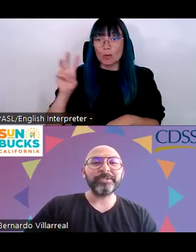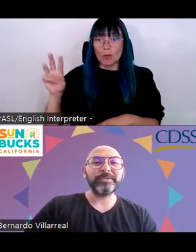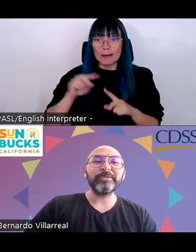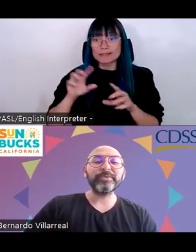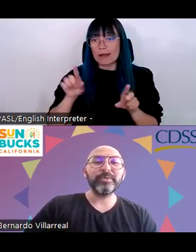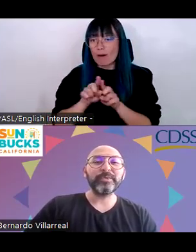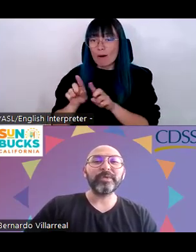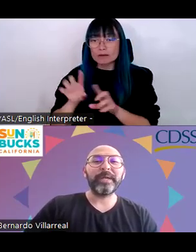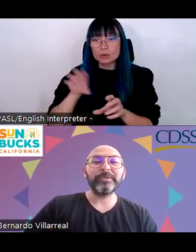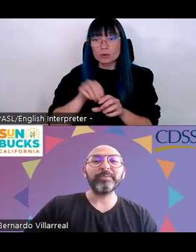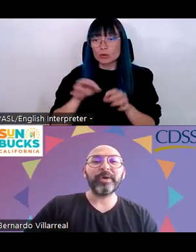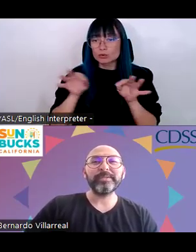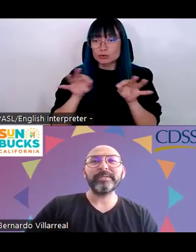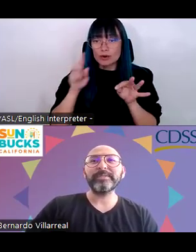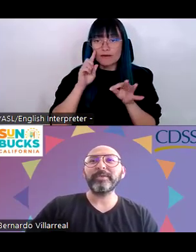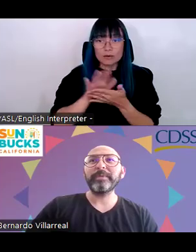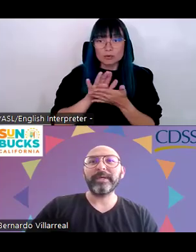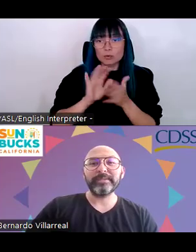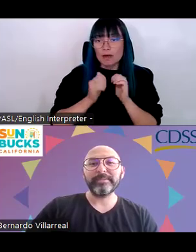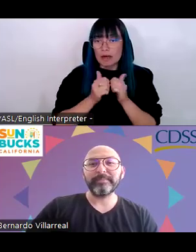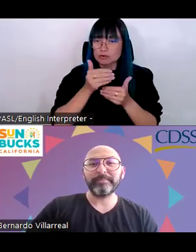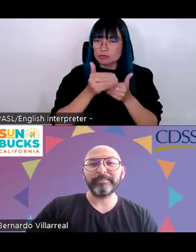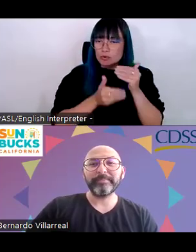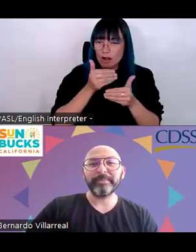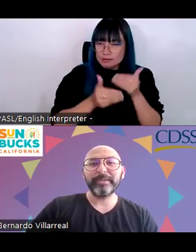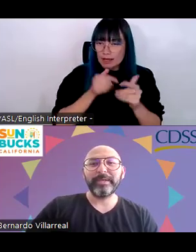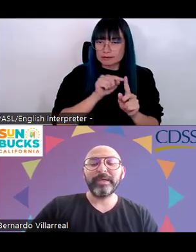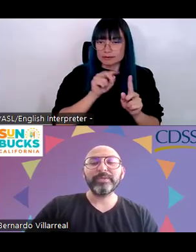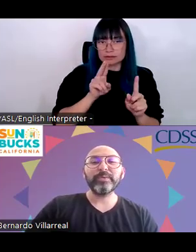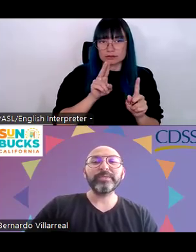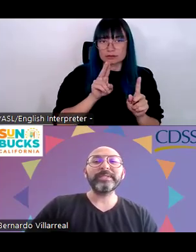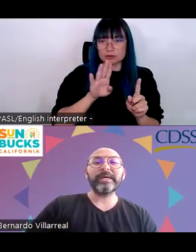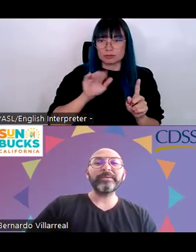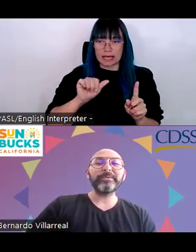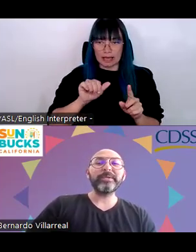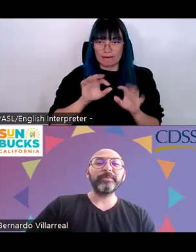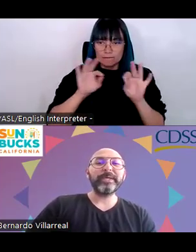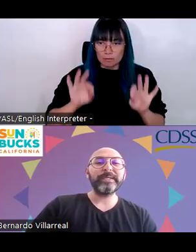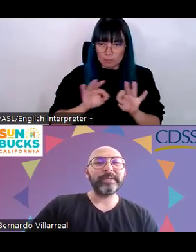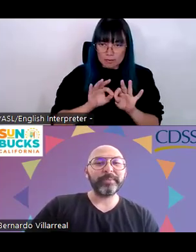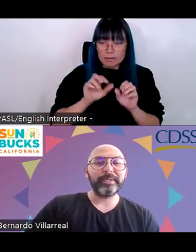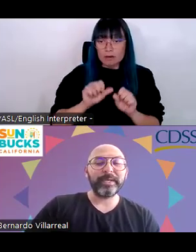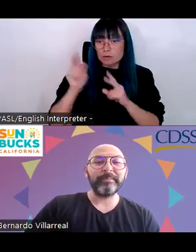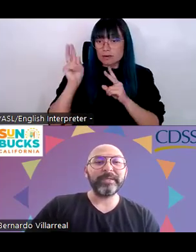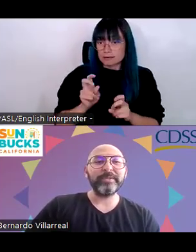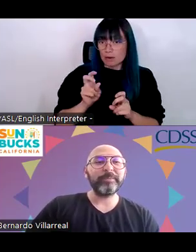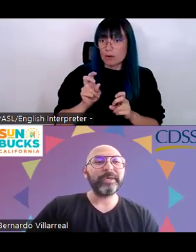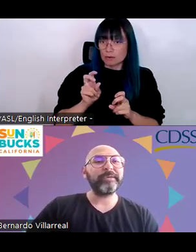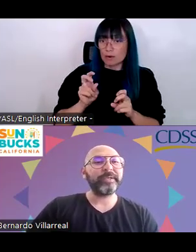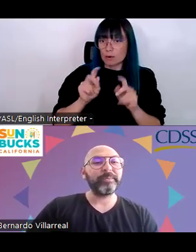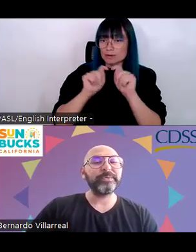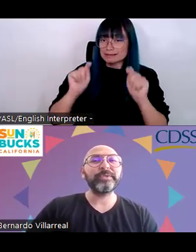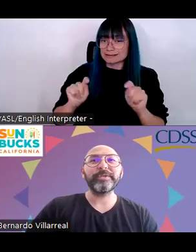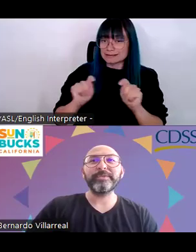includes instructions for schools on how to process UBAs. Schools can download the UBA template and make